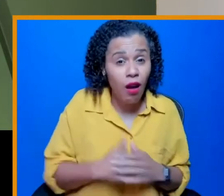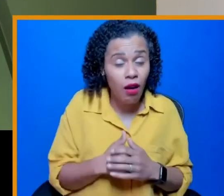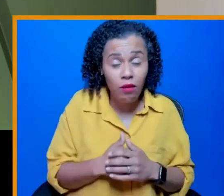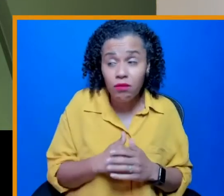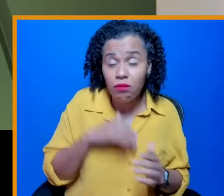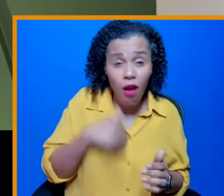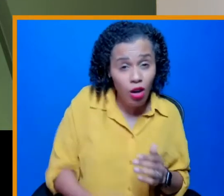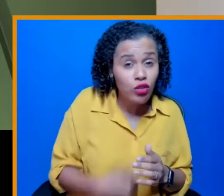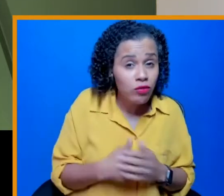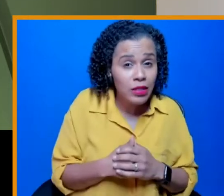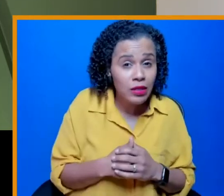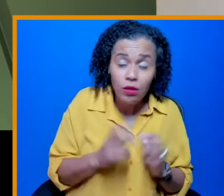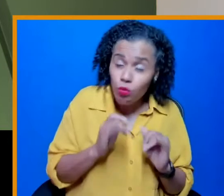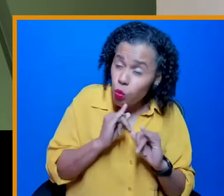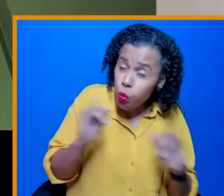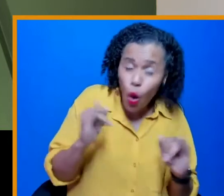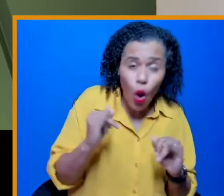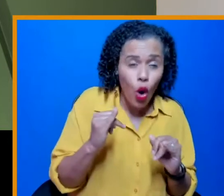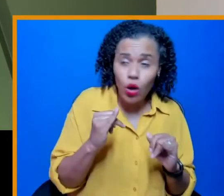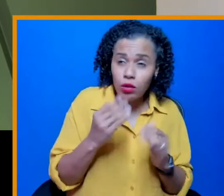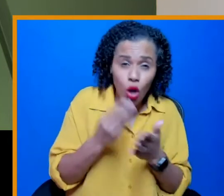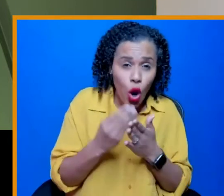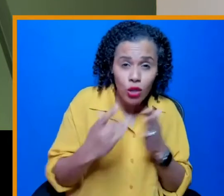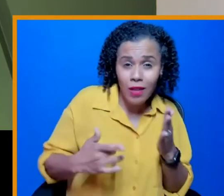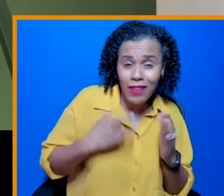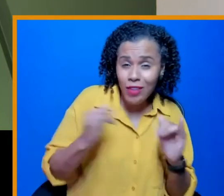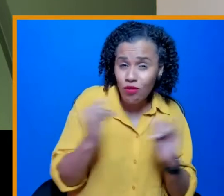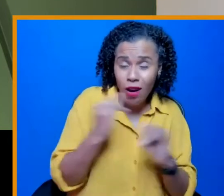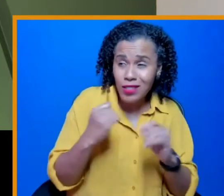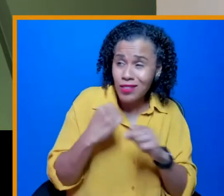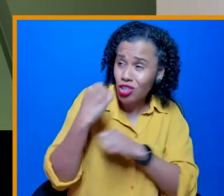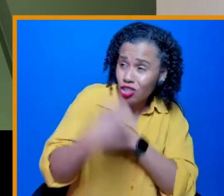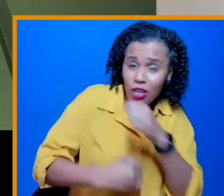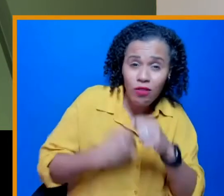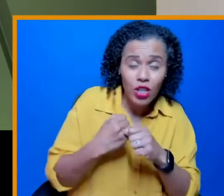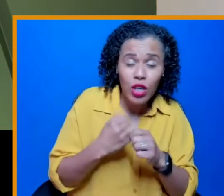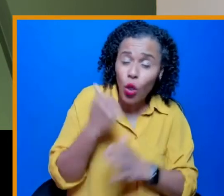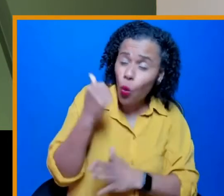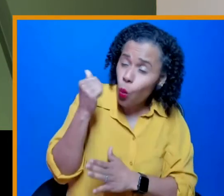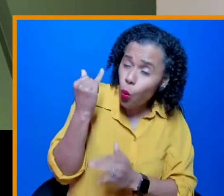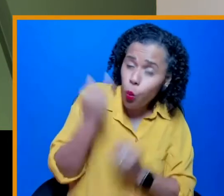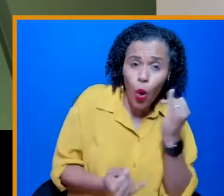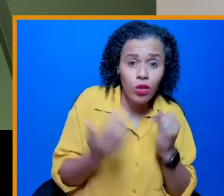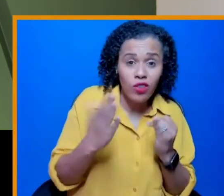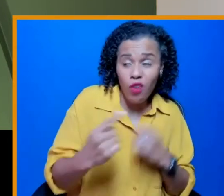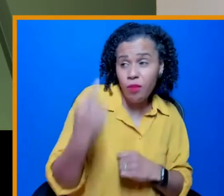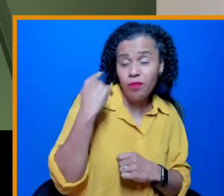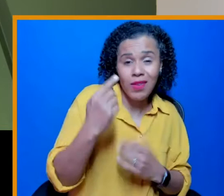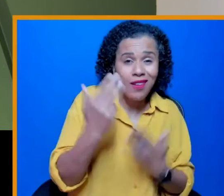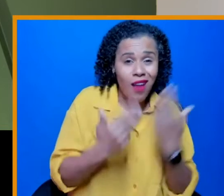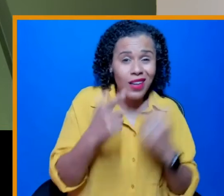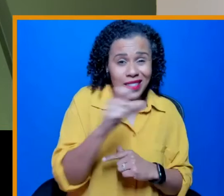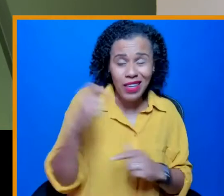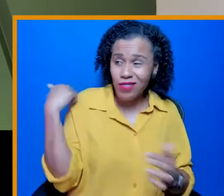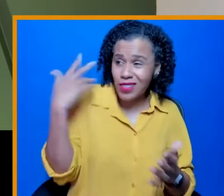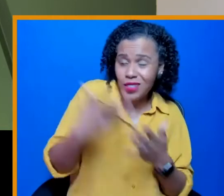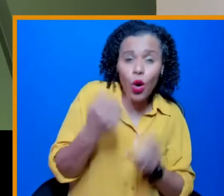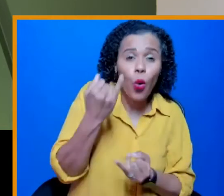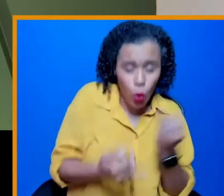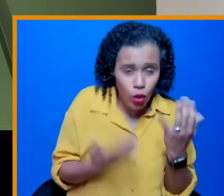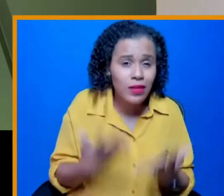in a generation and the biggest economic squeeze since the 1970s is with us now. And for those of us old enough to remember